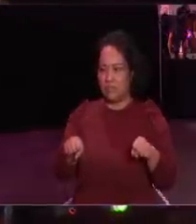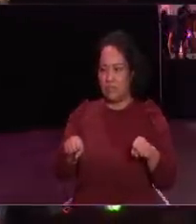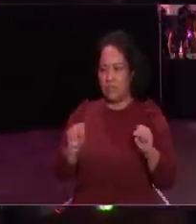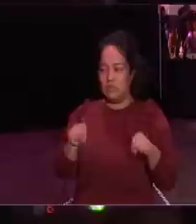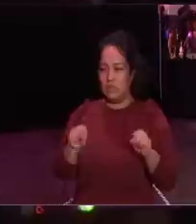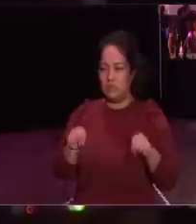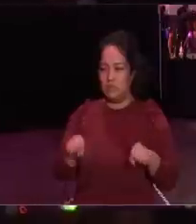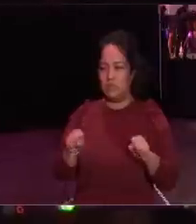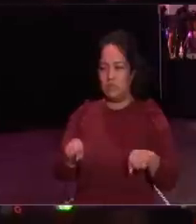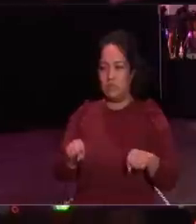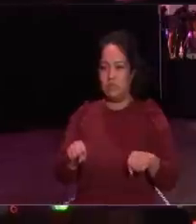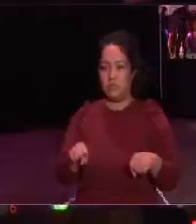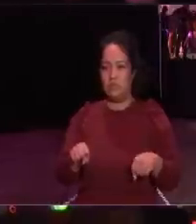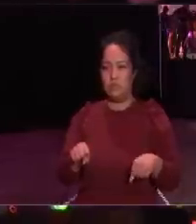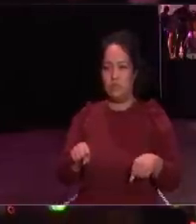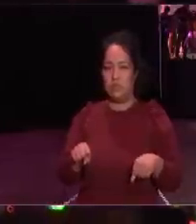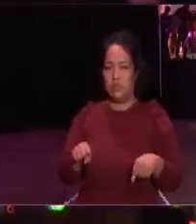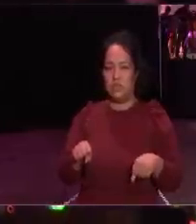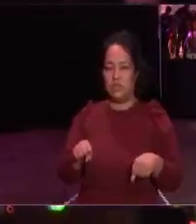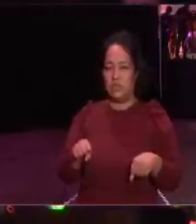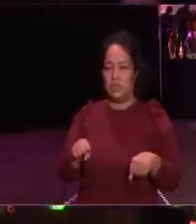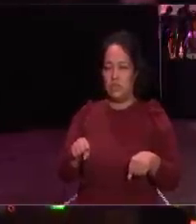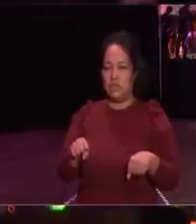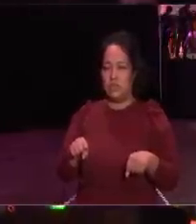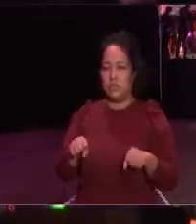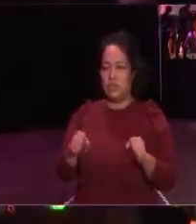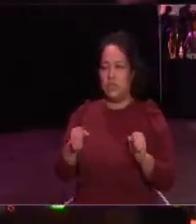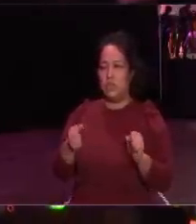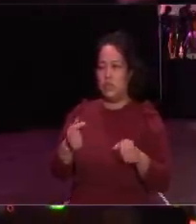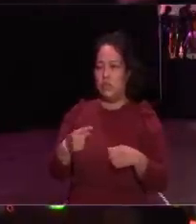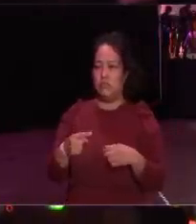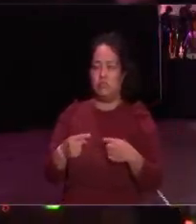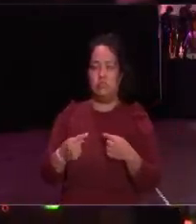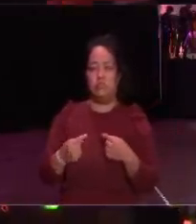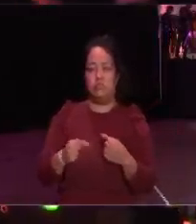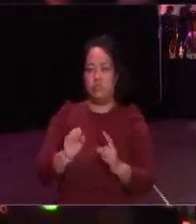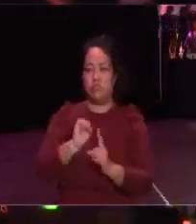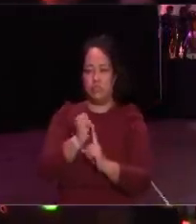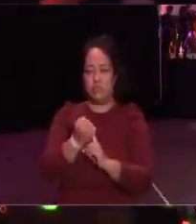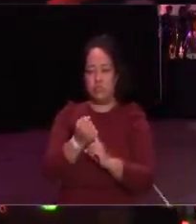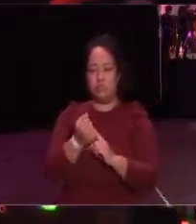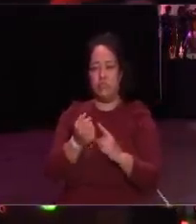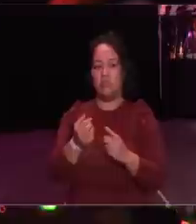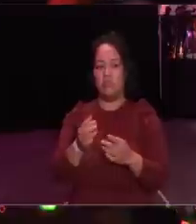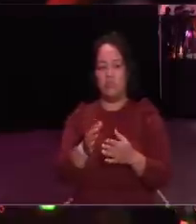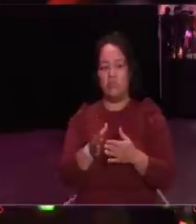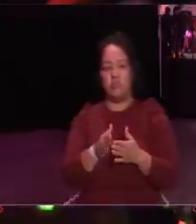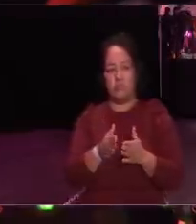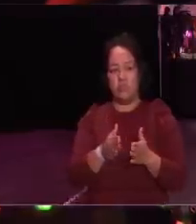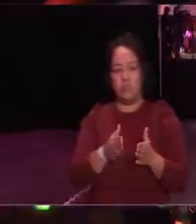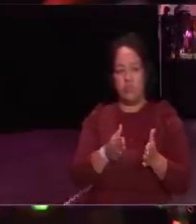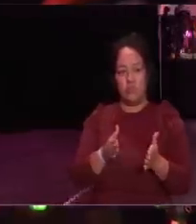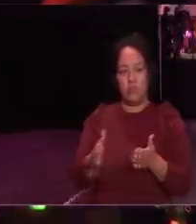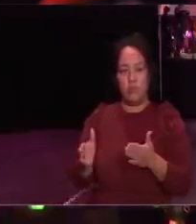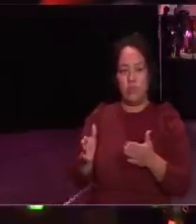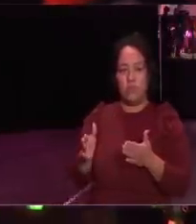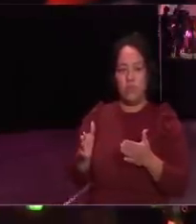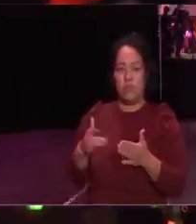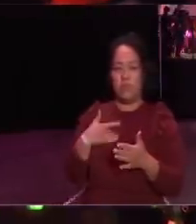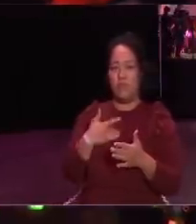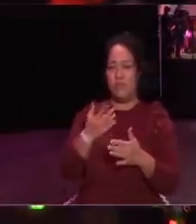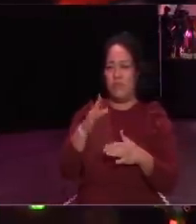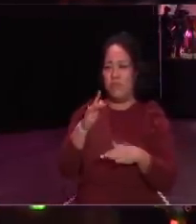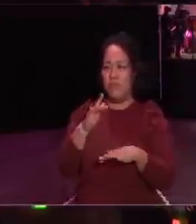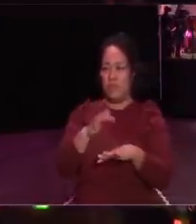Pasa esta copa de mí. Let this cup pass of me. Yo siento el llamado. I feel the call. De